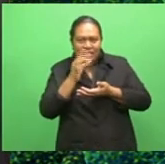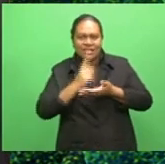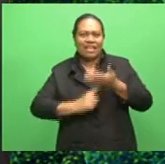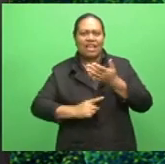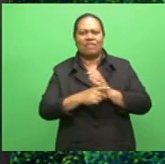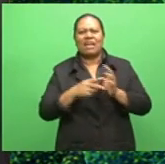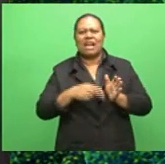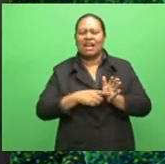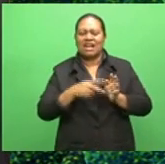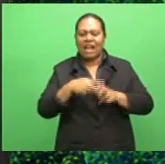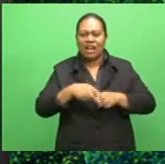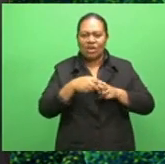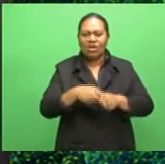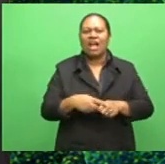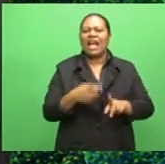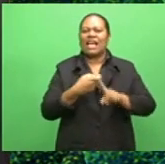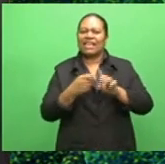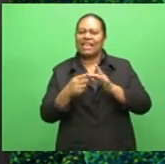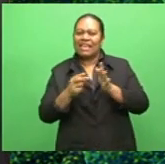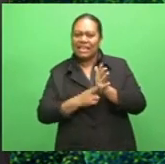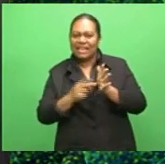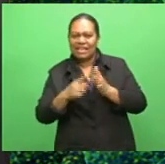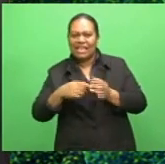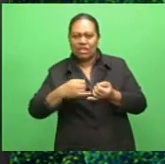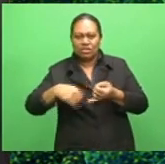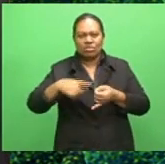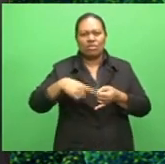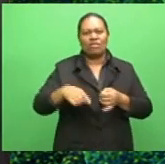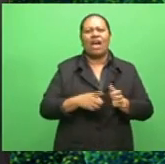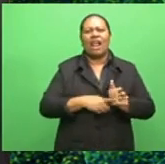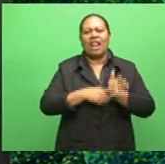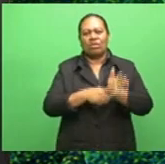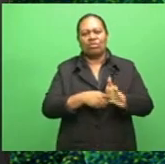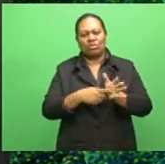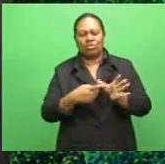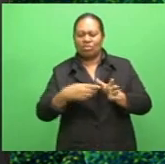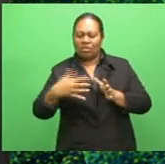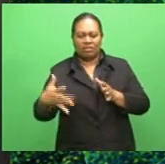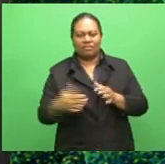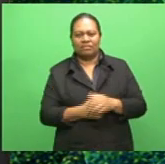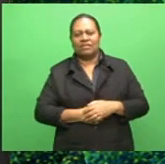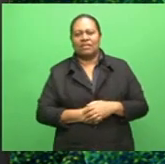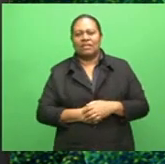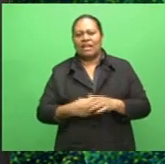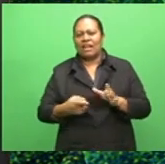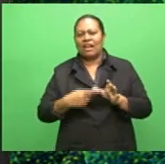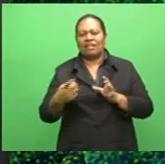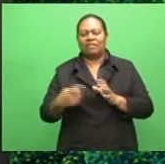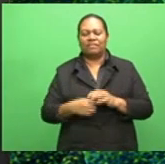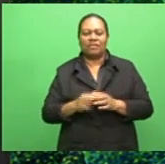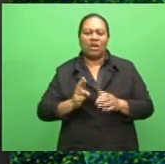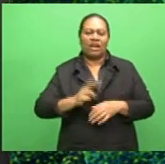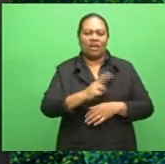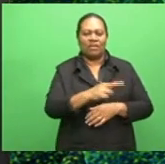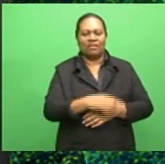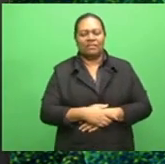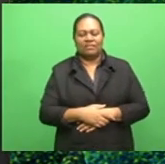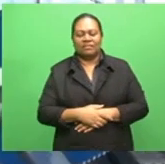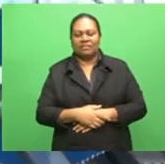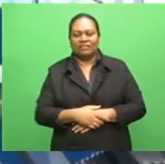Nandronga, Suba's Kini Mandingi, Valerio Nawatu from Lautoka, and Rewa's Amani Makoe. Akula Dhama has the